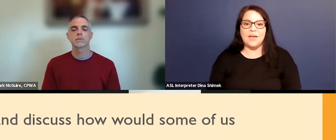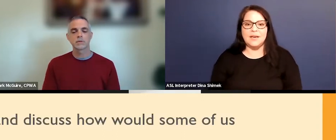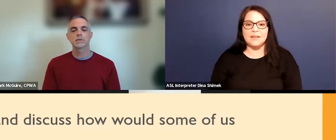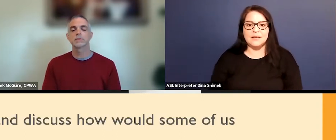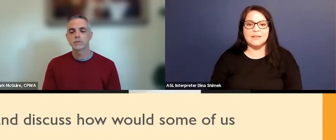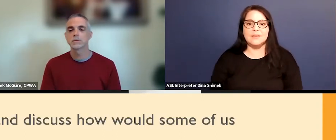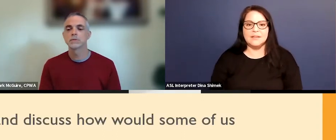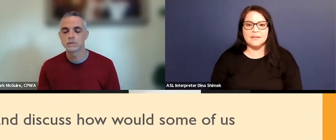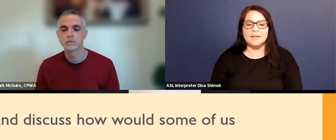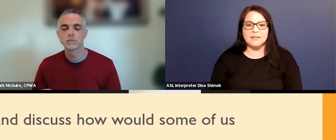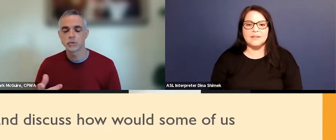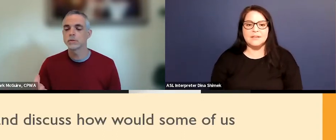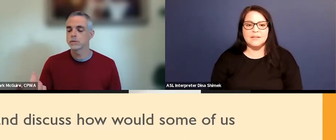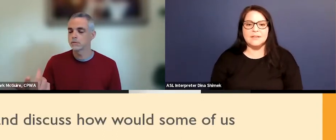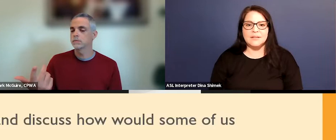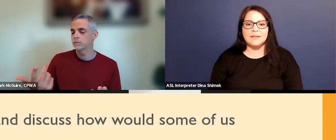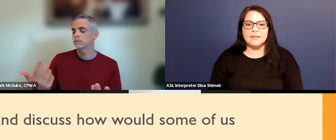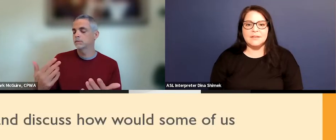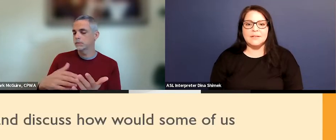Oh, yeah.